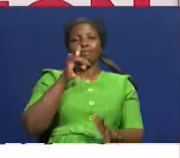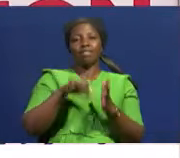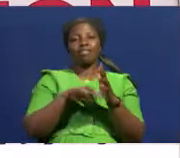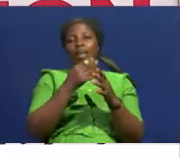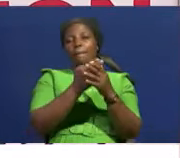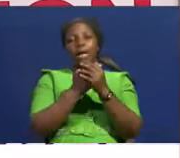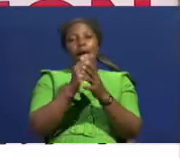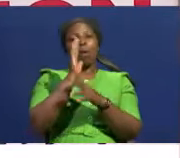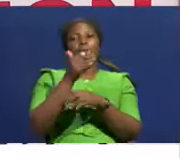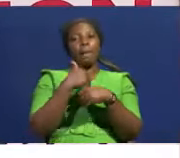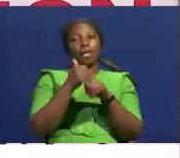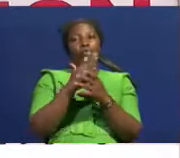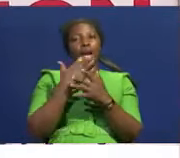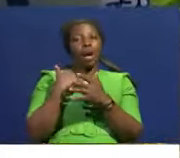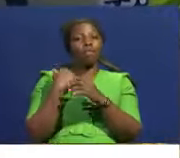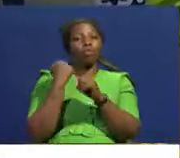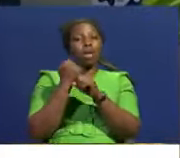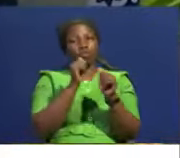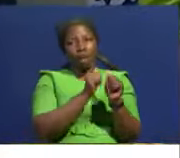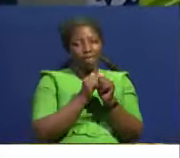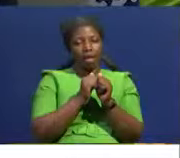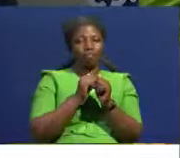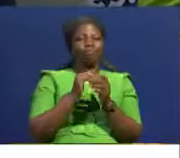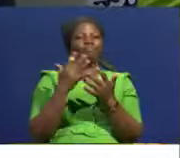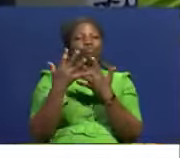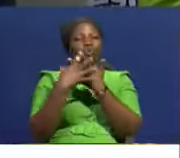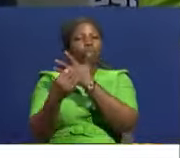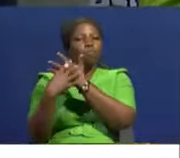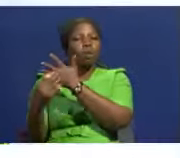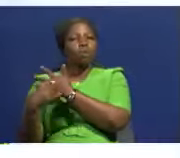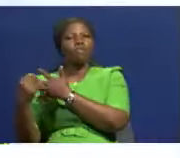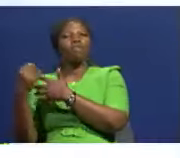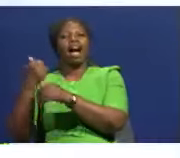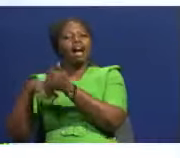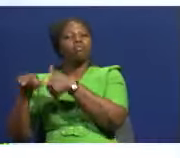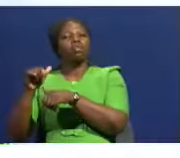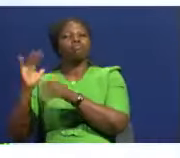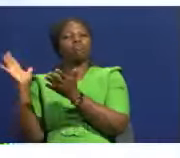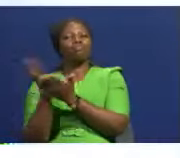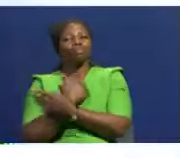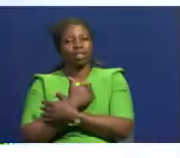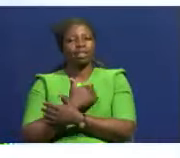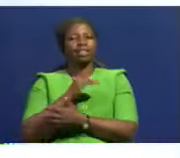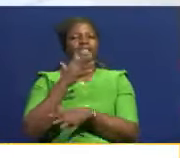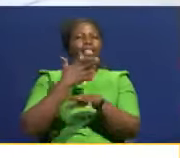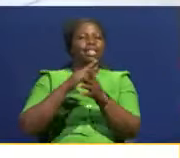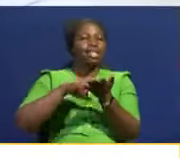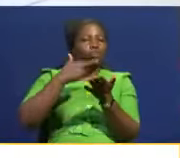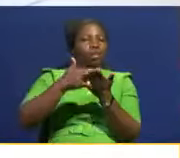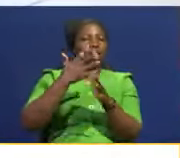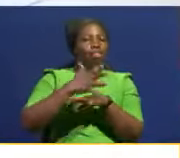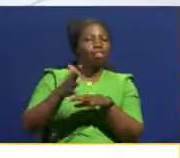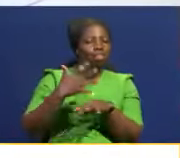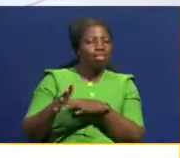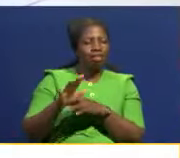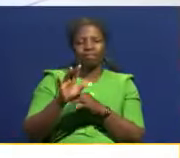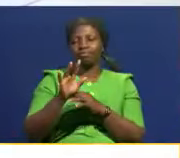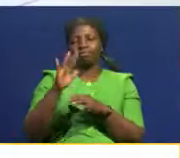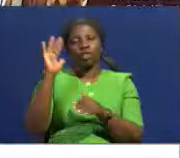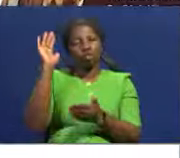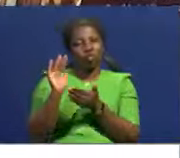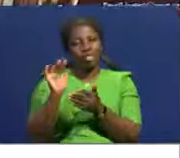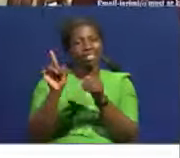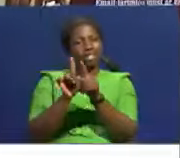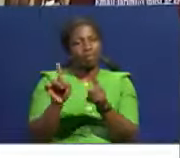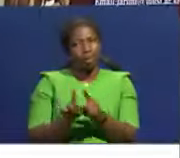synergy, eliminate duplication, reduce resource wastage, and provide a strong platform for dynamic innovation and